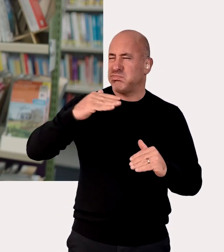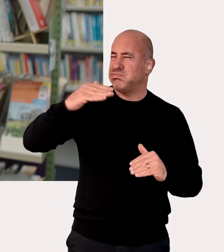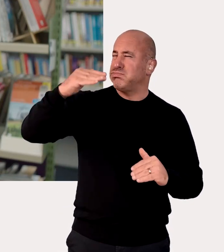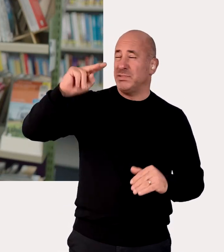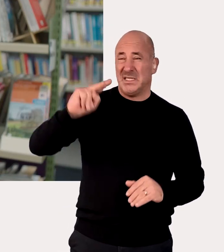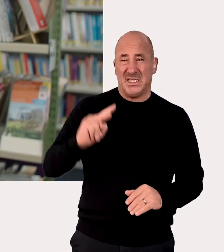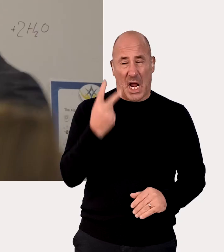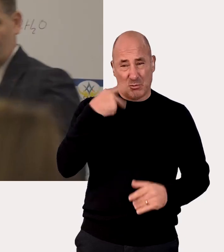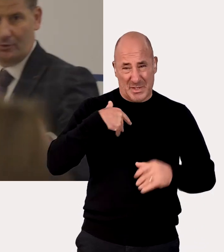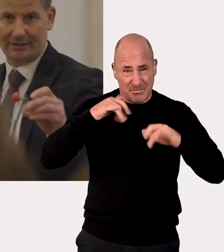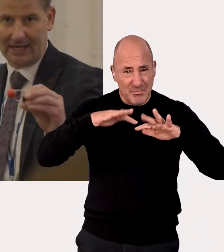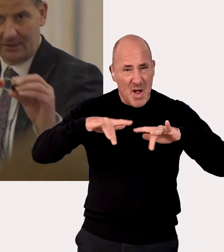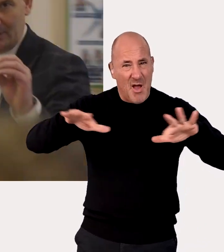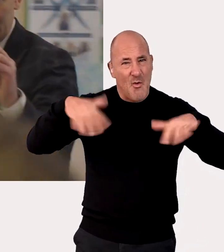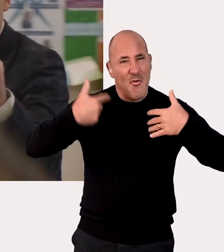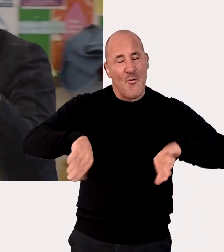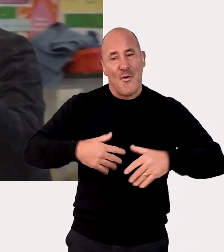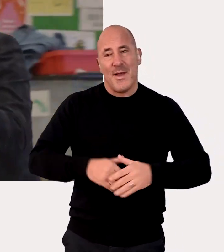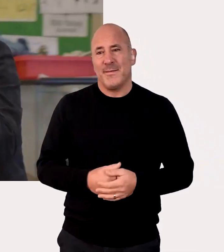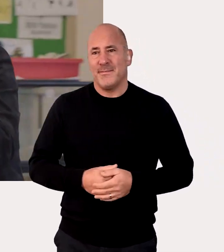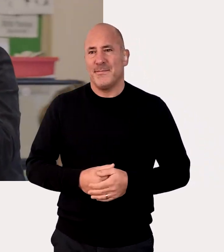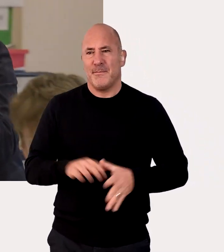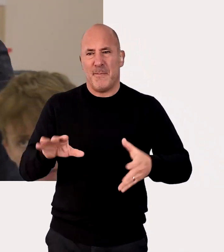through primary school into secondary.